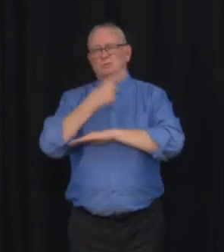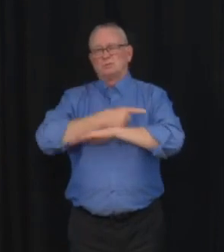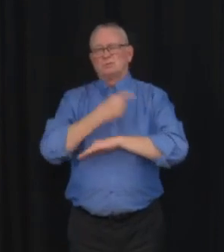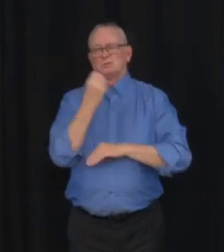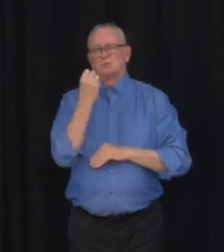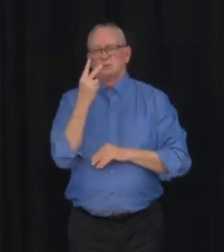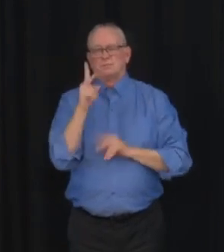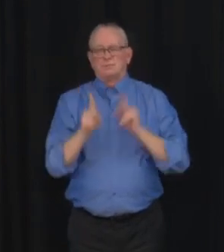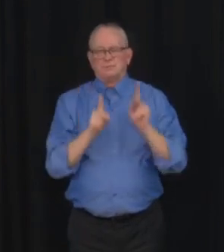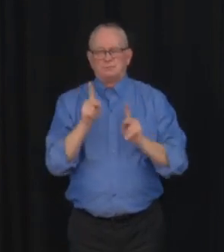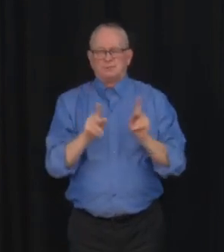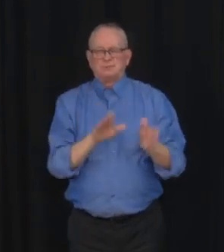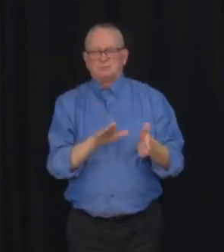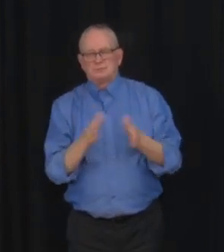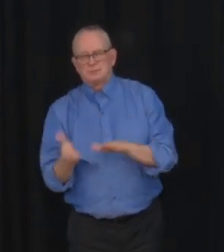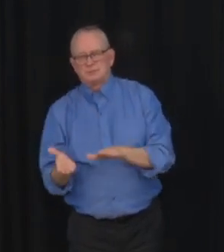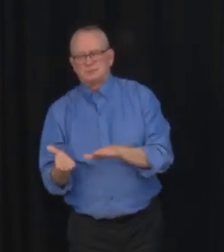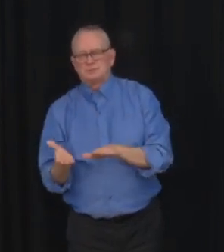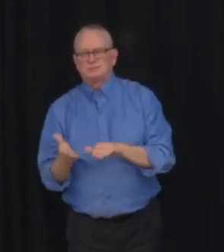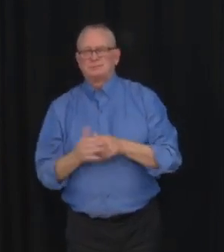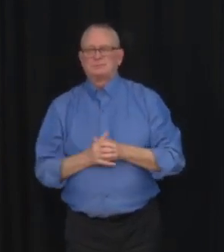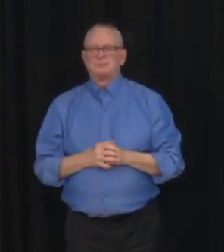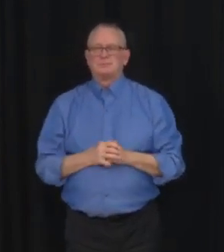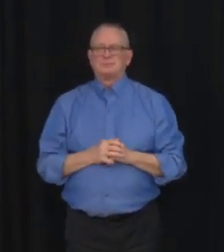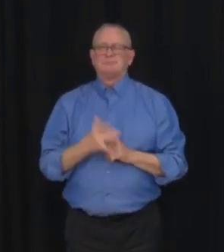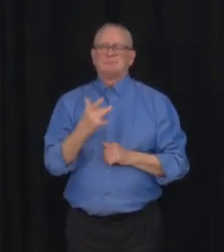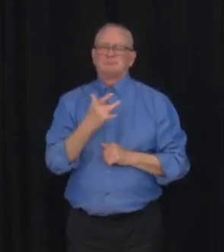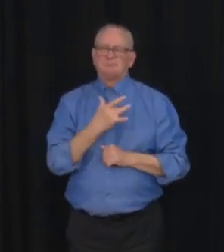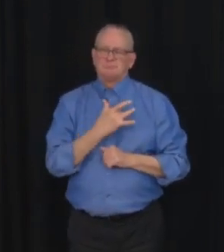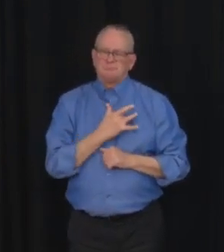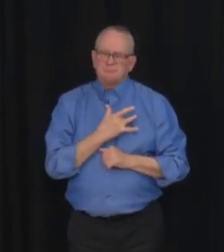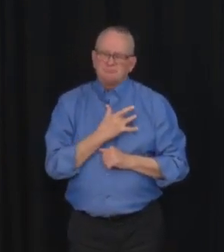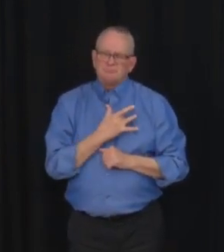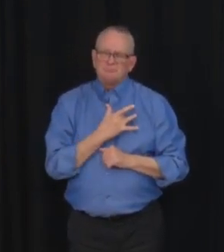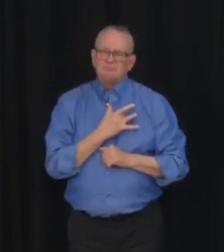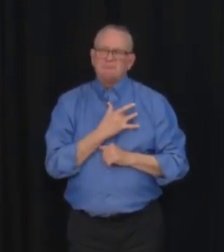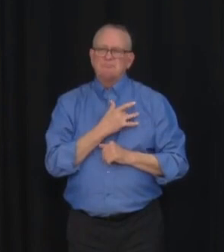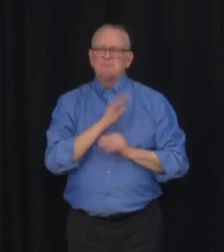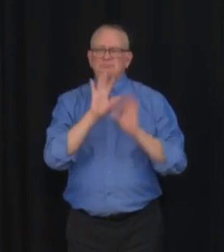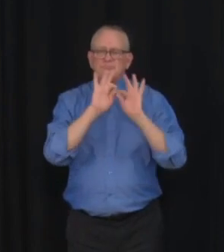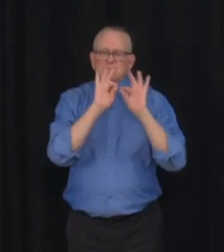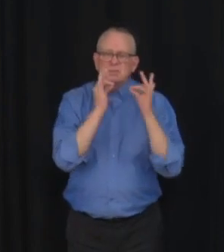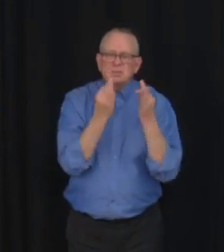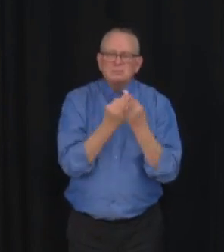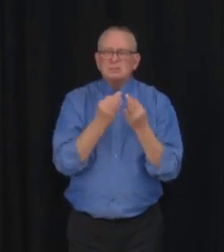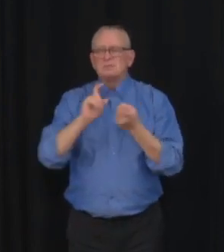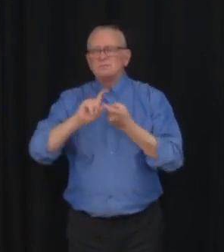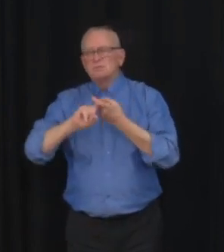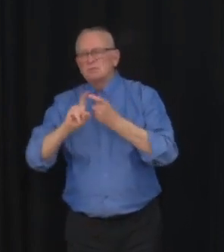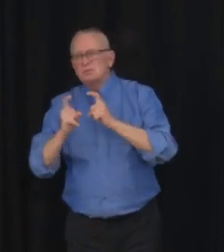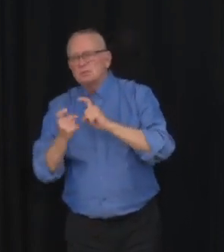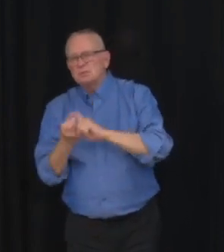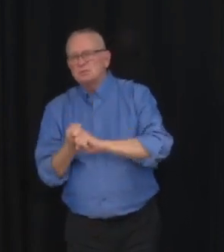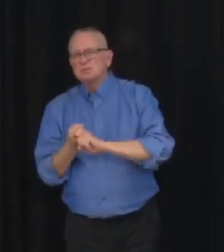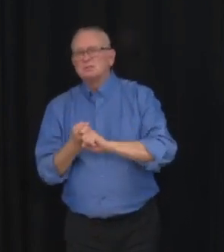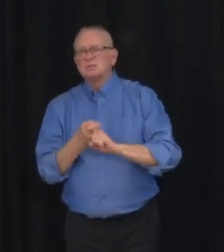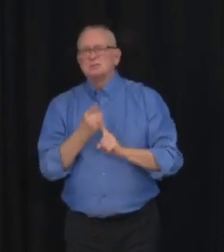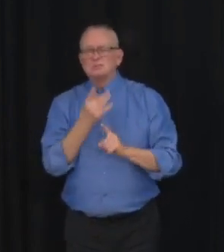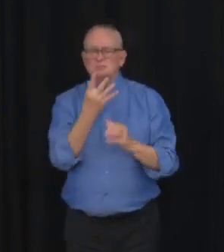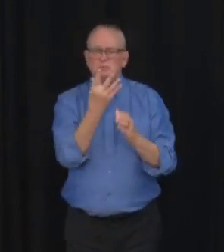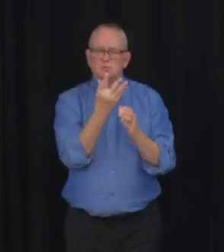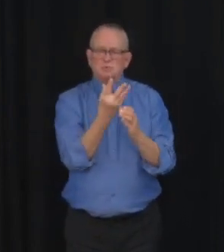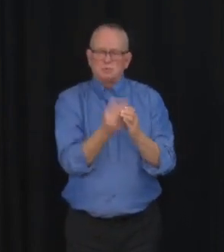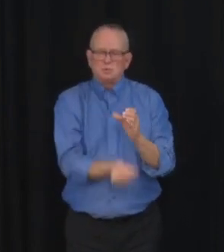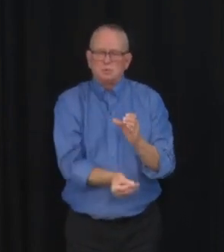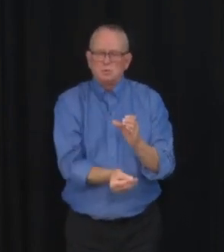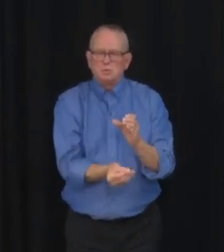Alberta Health. My thoughts are with the family and friends of these individuals. Their deaths are a painful reminder of the